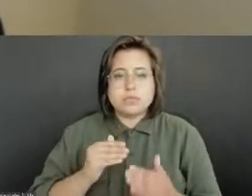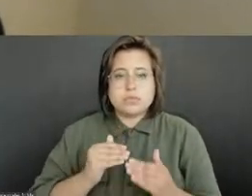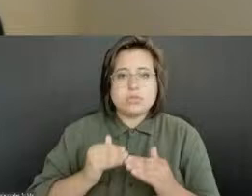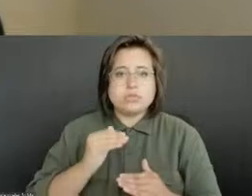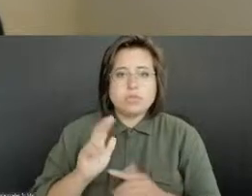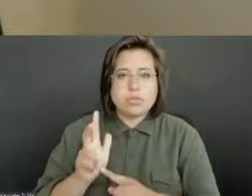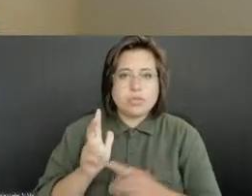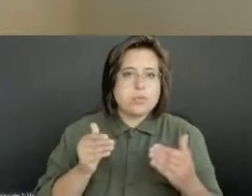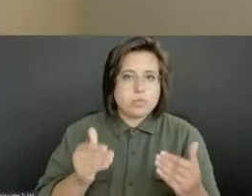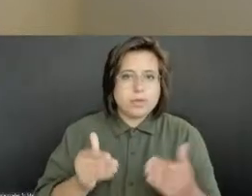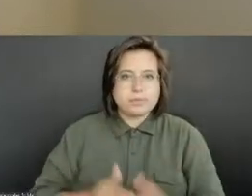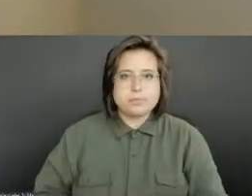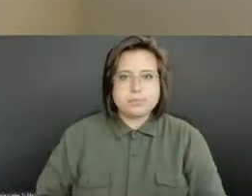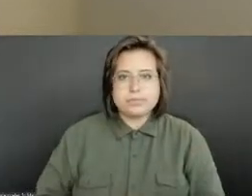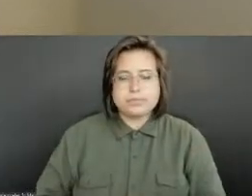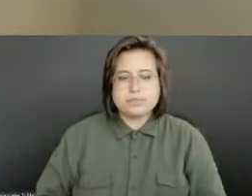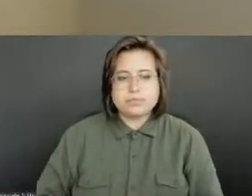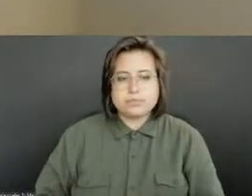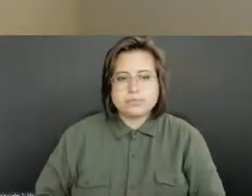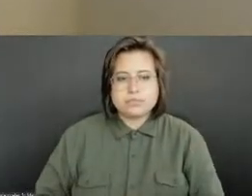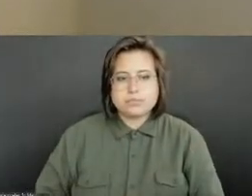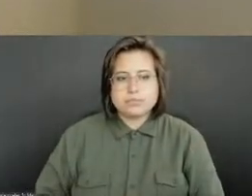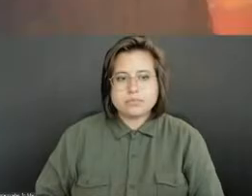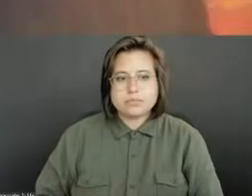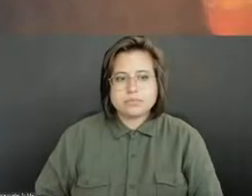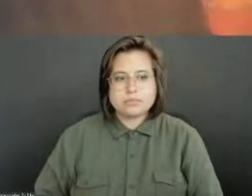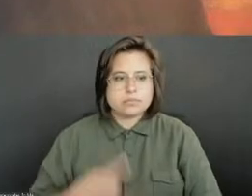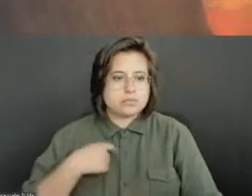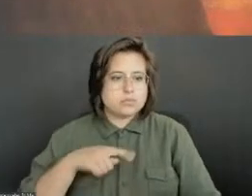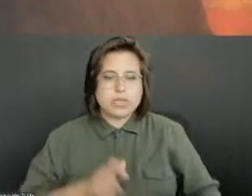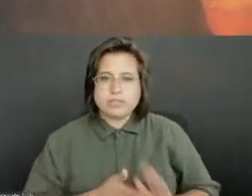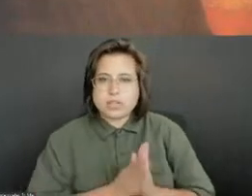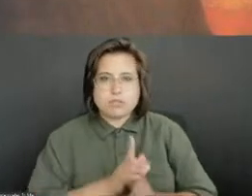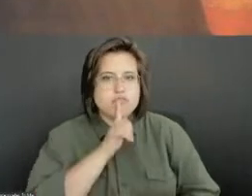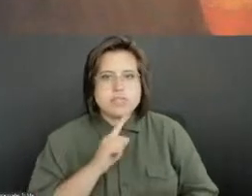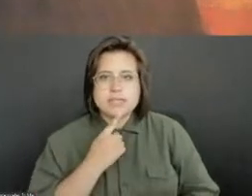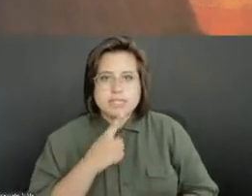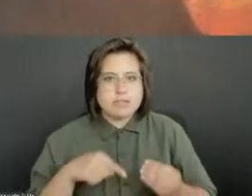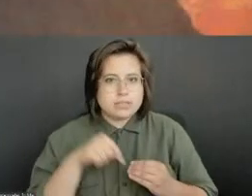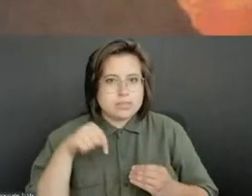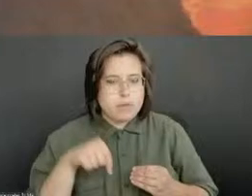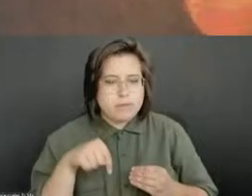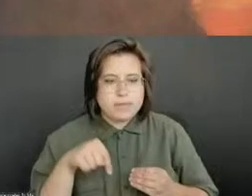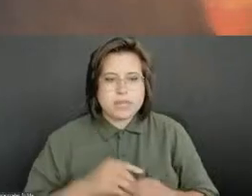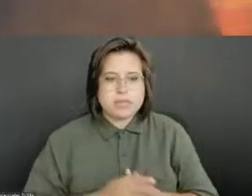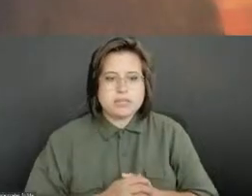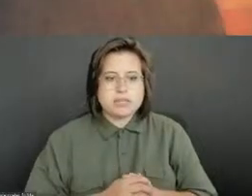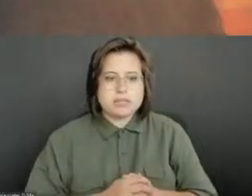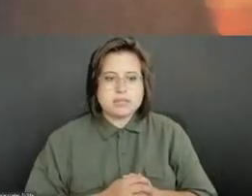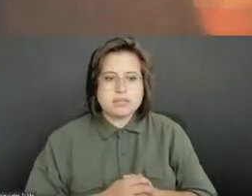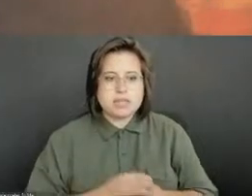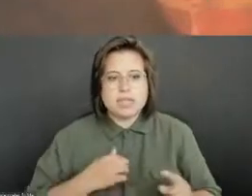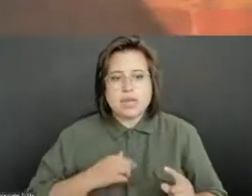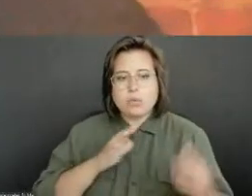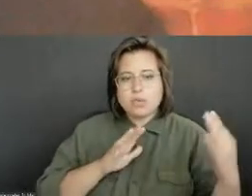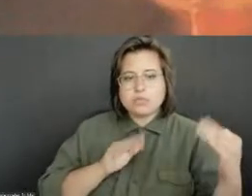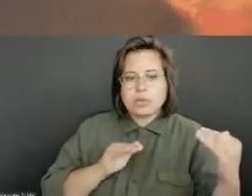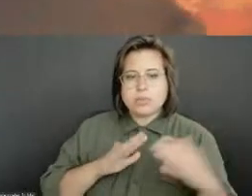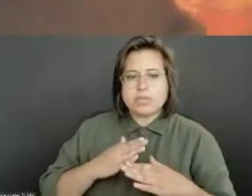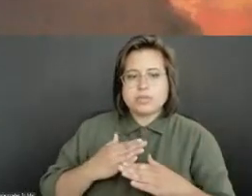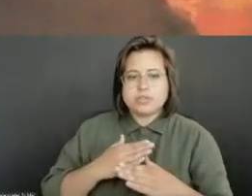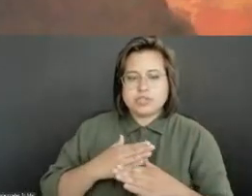please proceed. We have to get really serious about this. We have to. I hope you share my concern